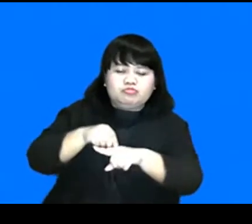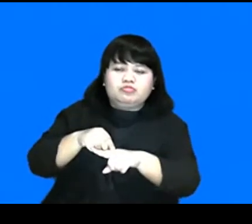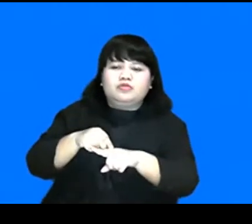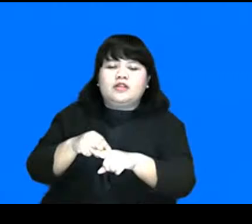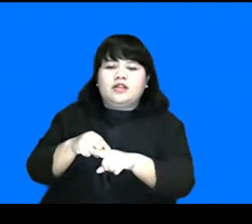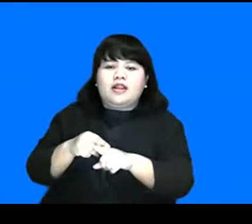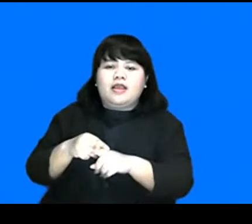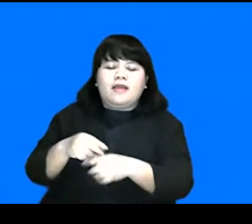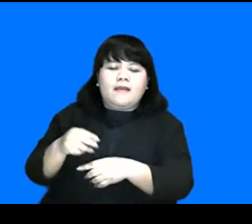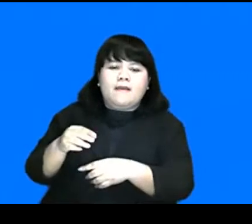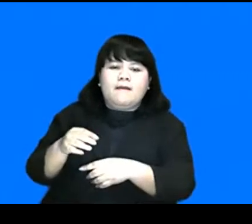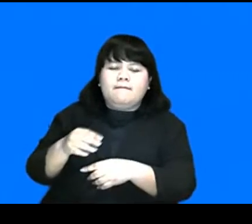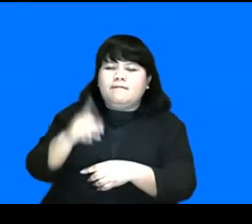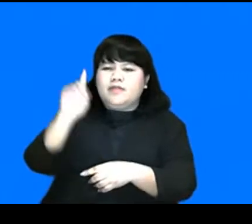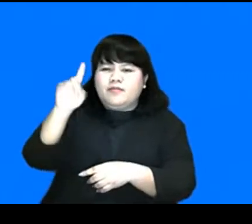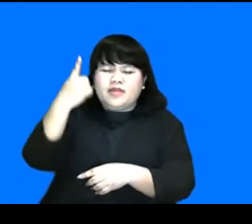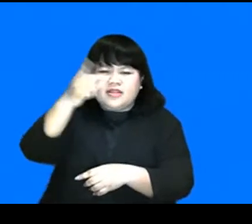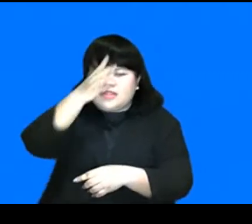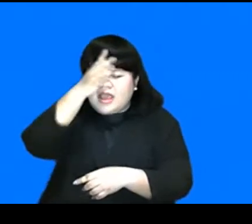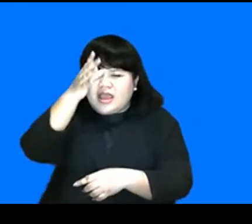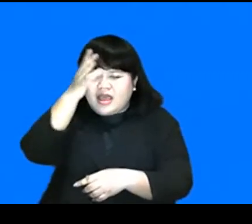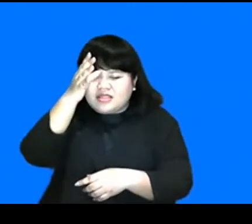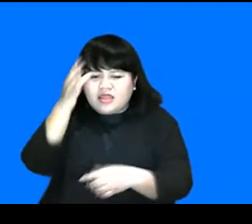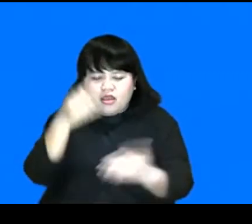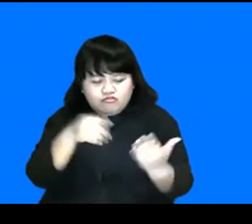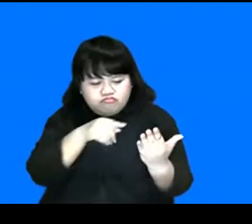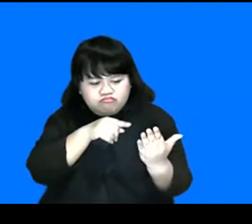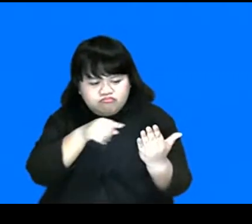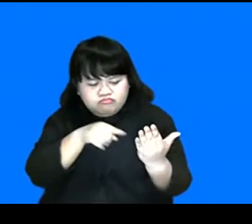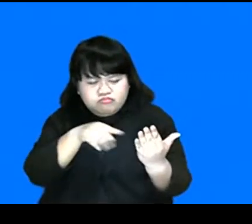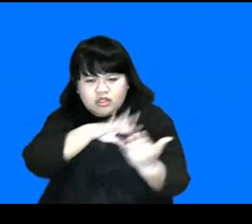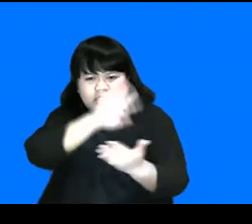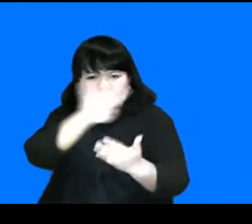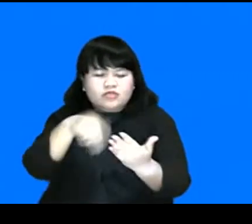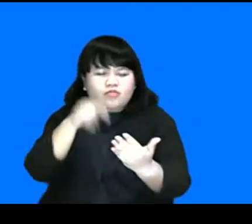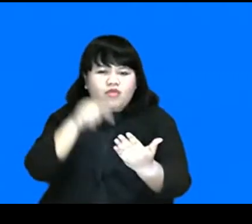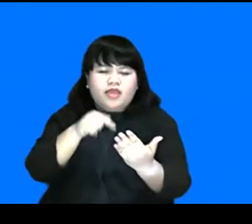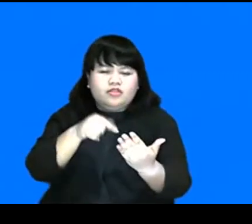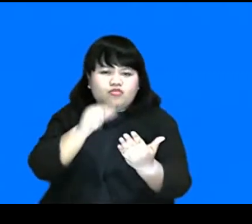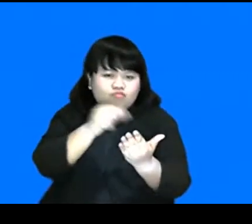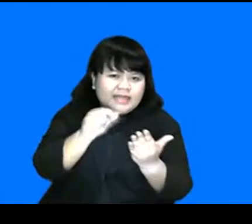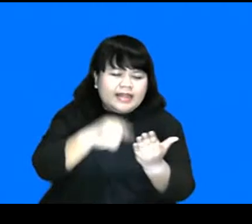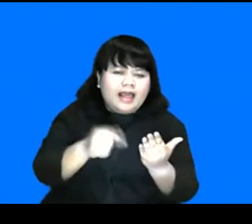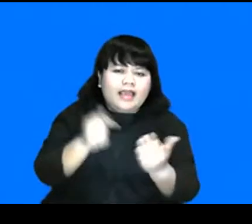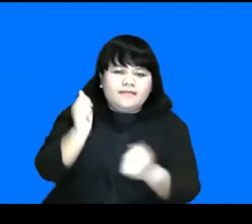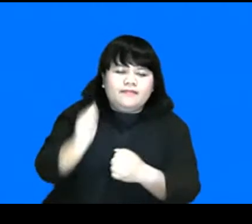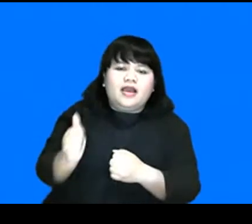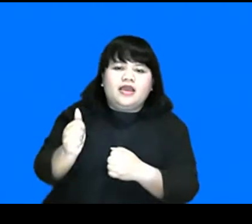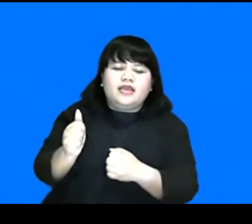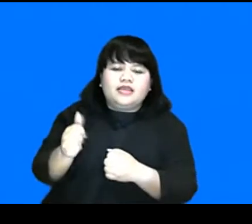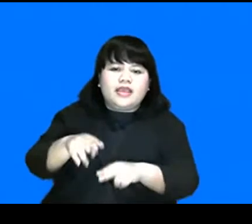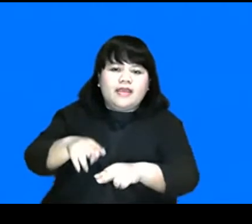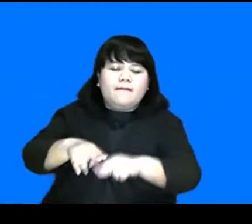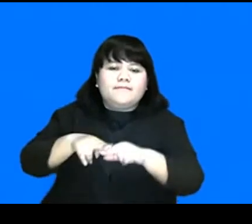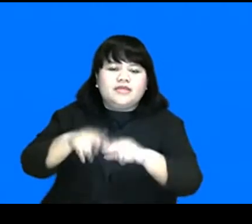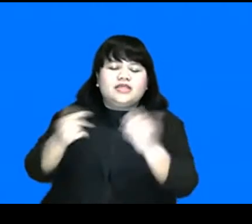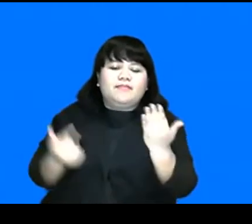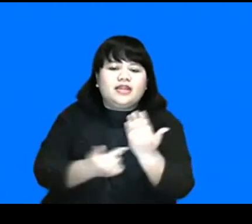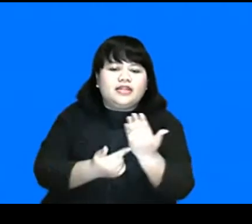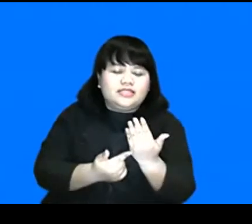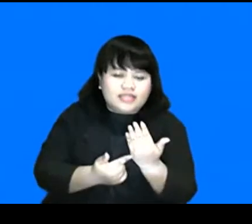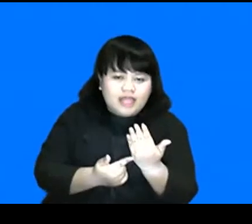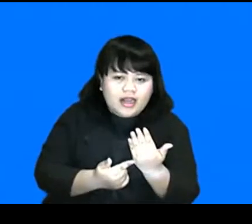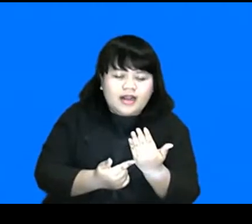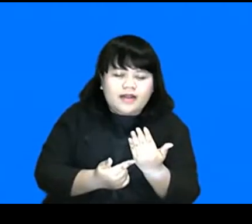even value digital art or artwork mm-hmm. that more and more rich people are using as their